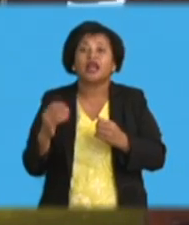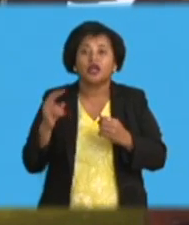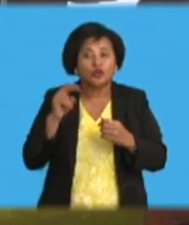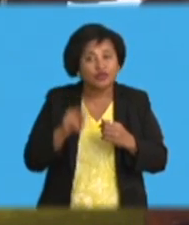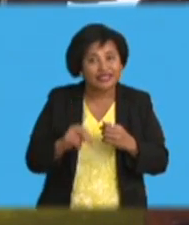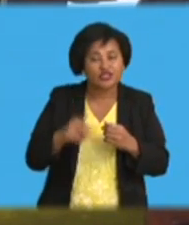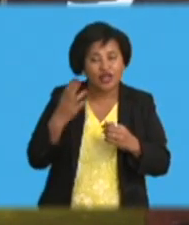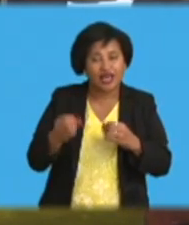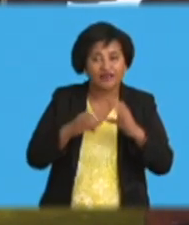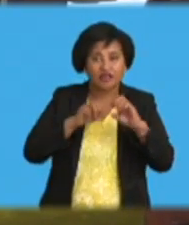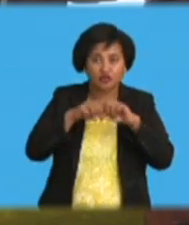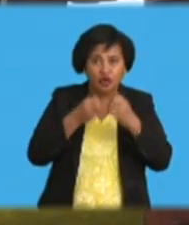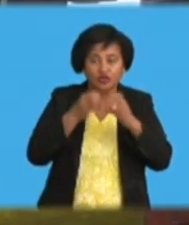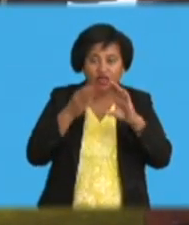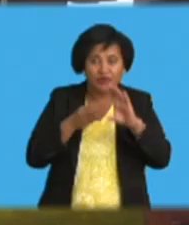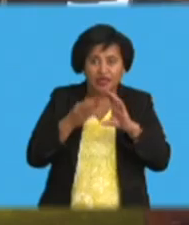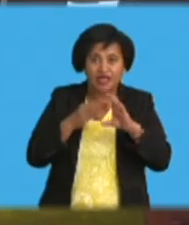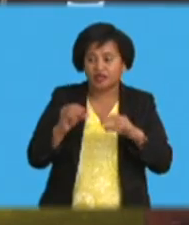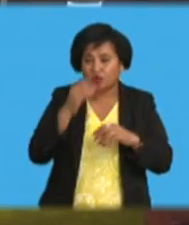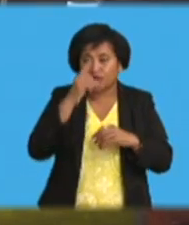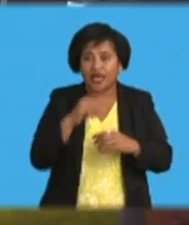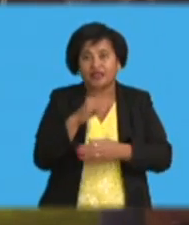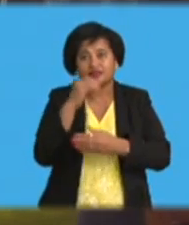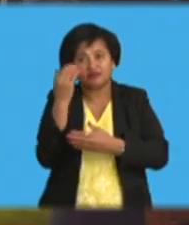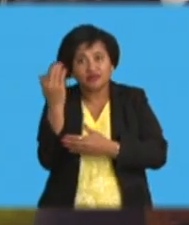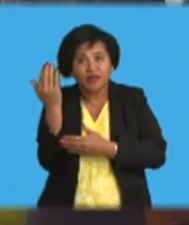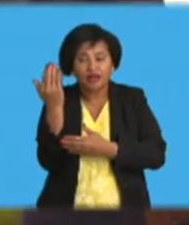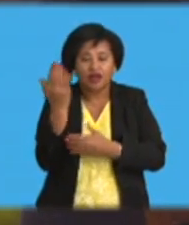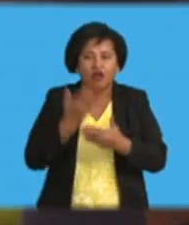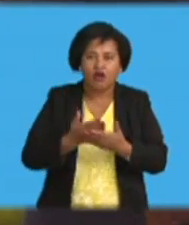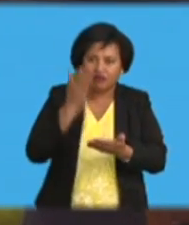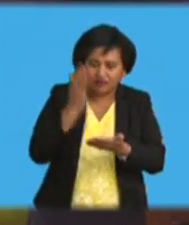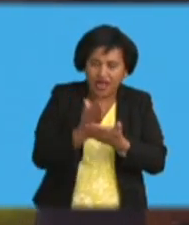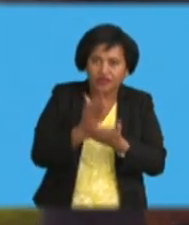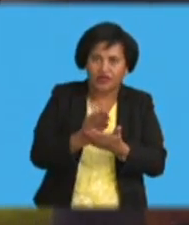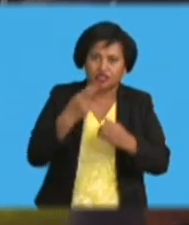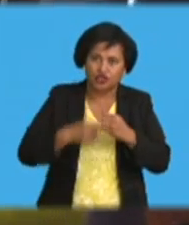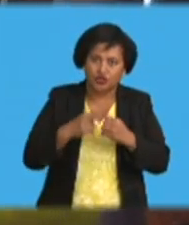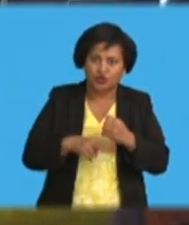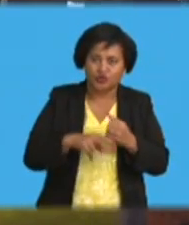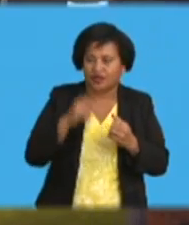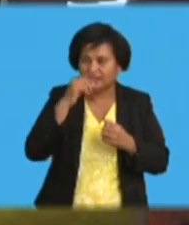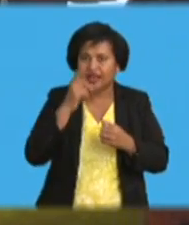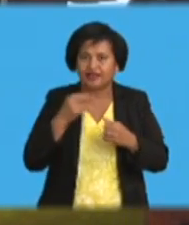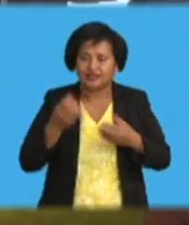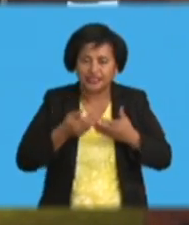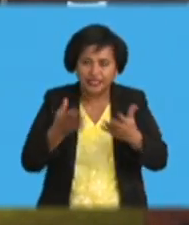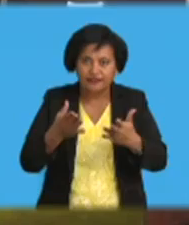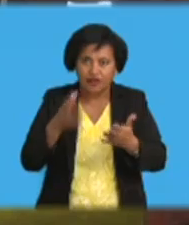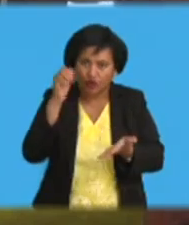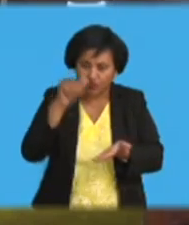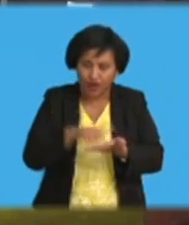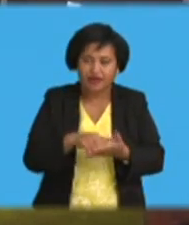social media platforms that they can rely on for accurate news and reliable information. Because, Madam Speaker, don't